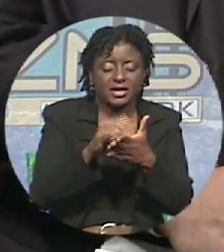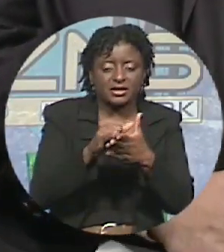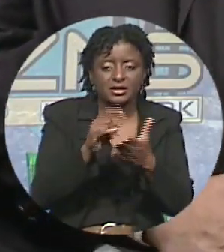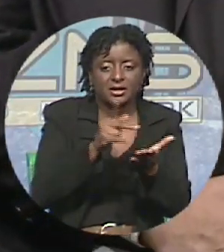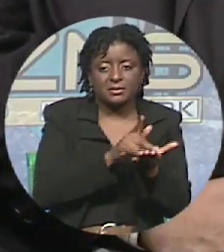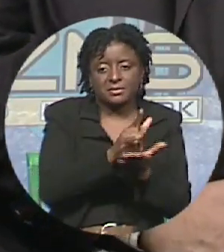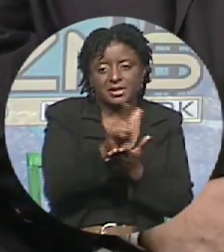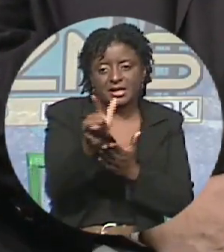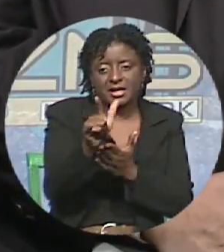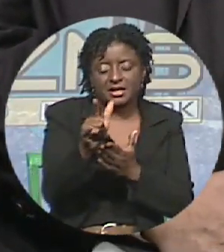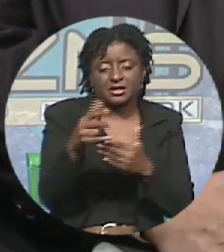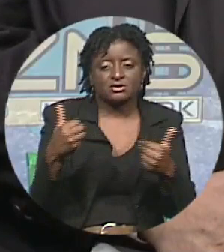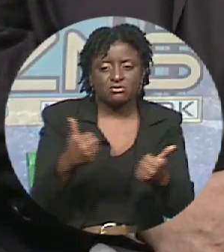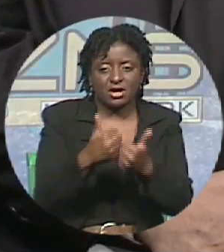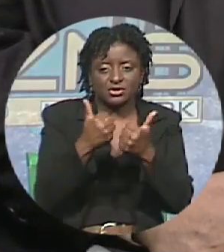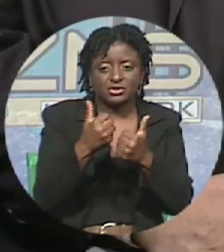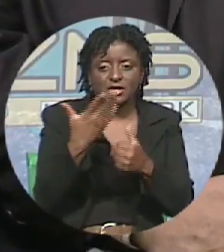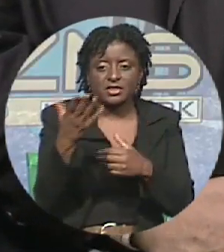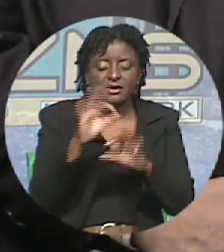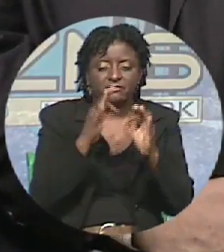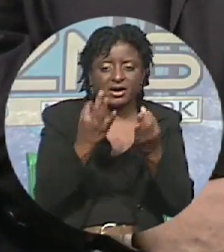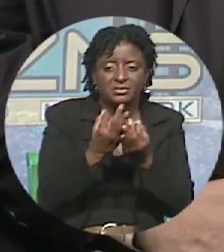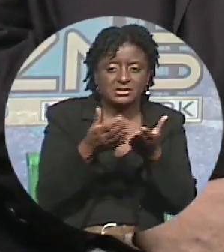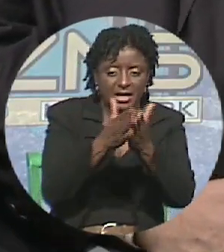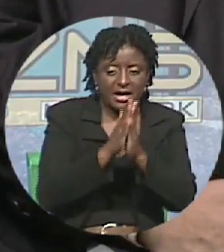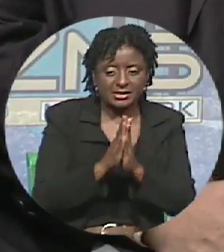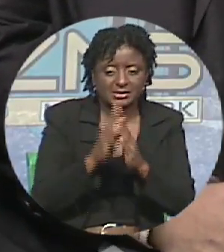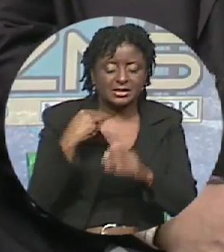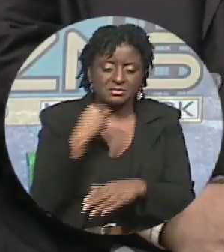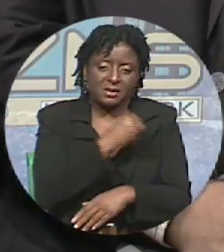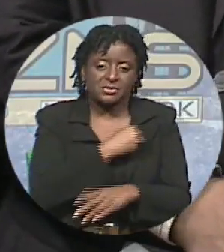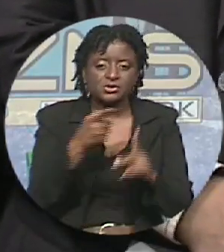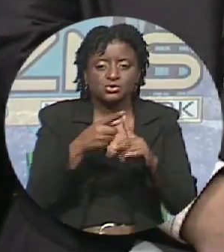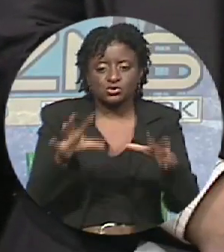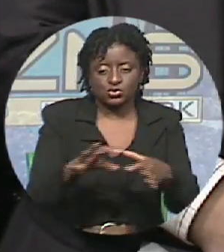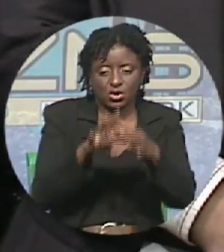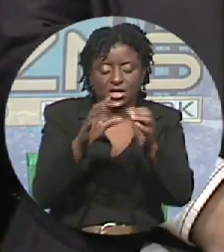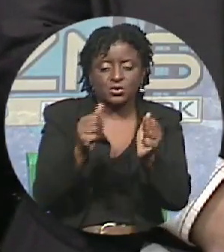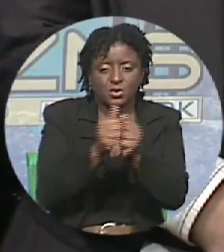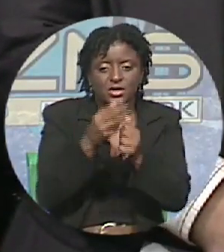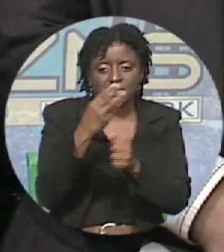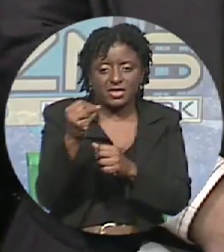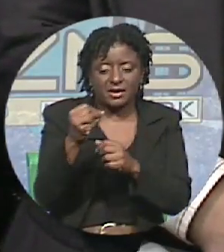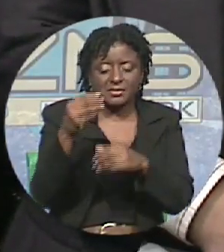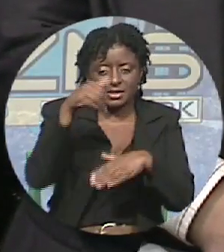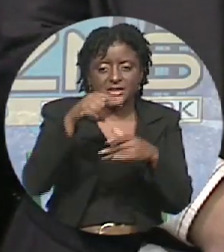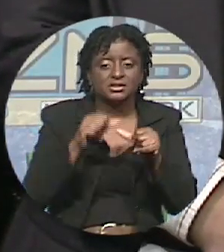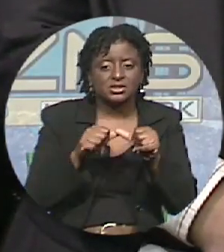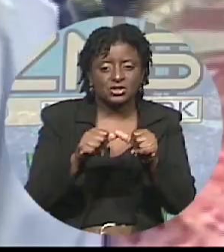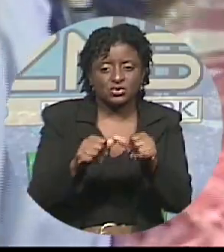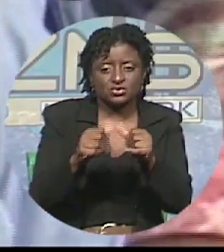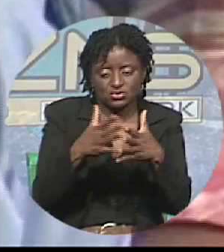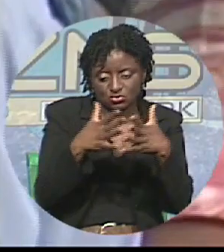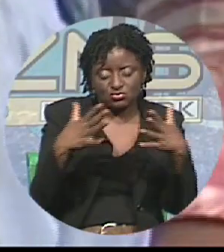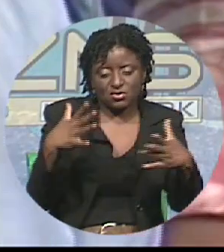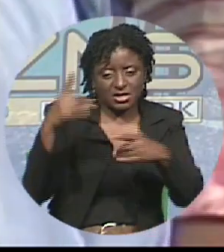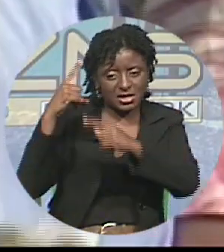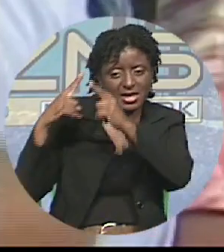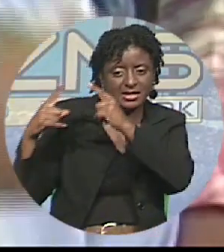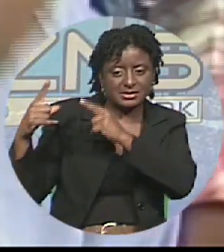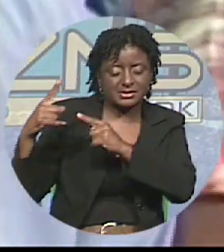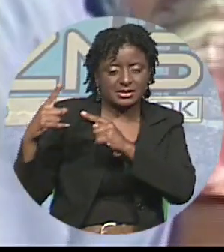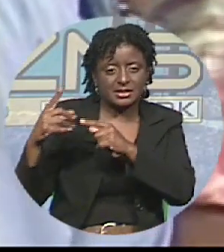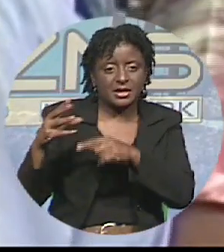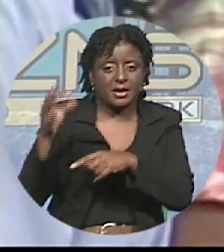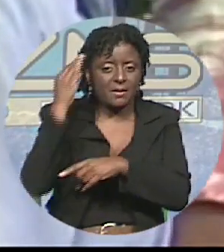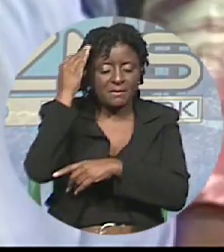are urging the members to join with them as they continue on a great legacy that has been left behind. Pastor Sheena Pinder